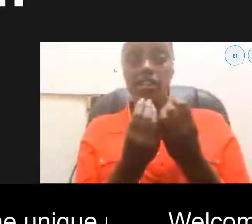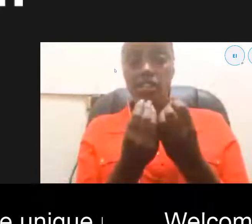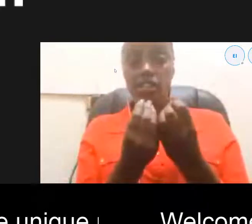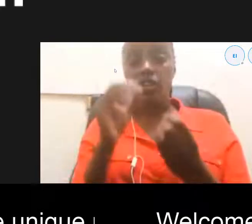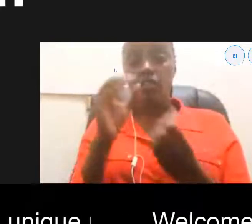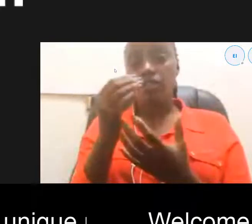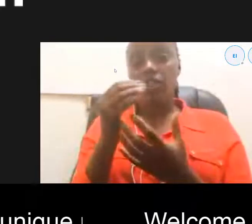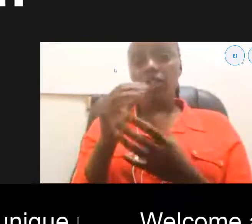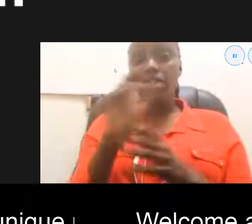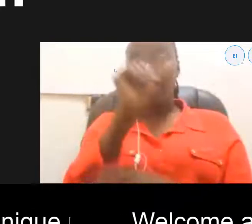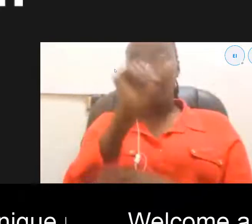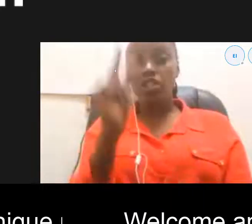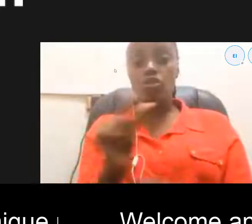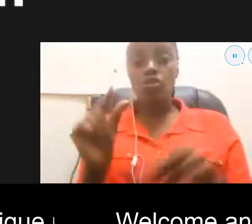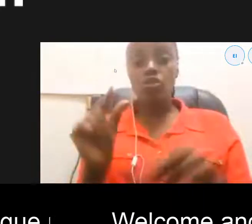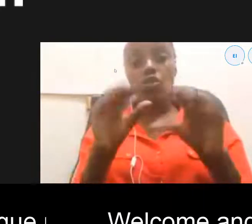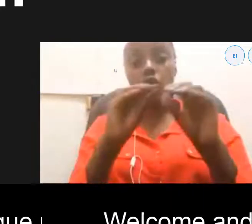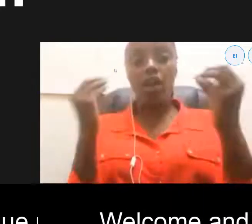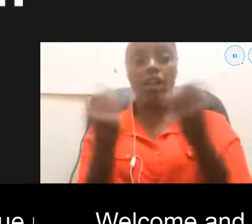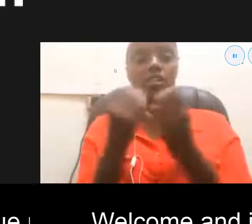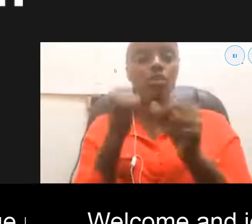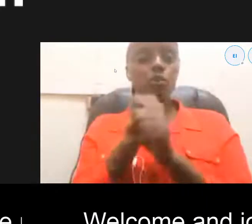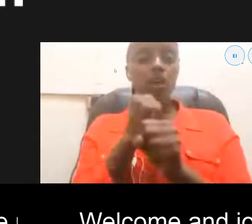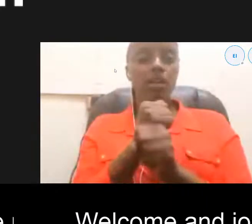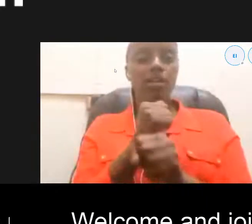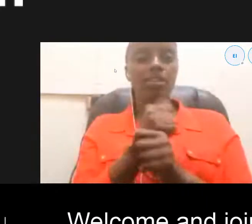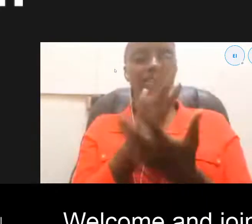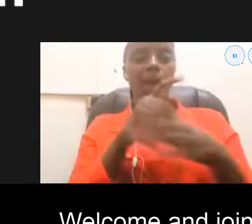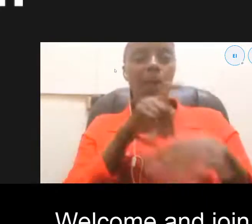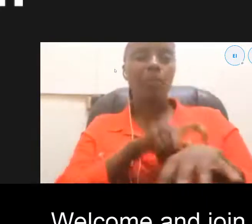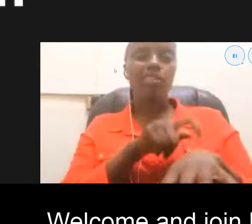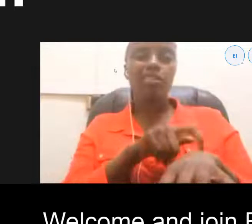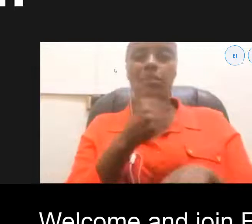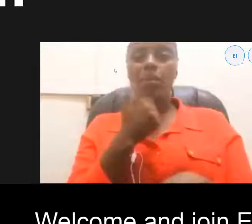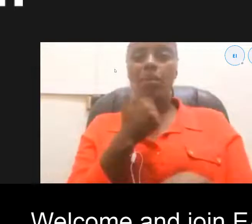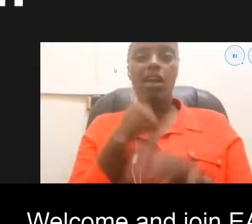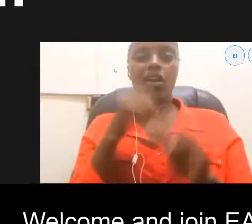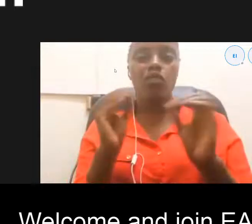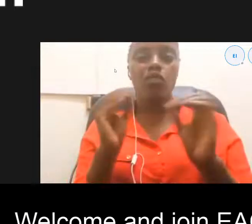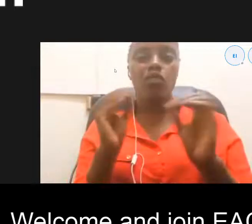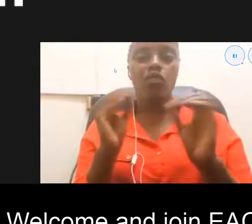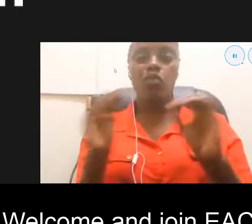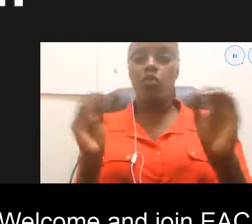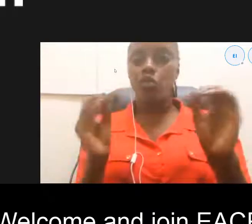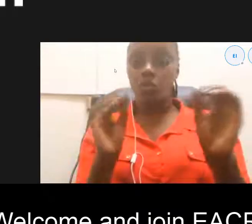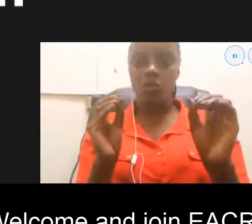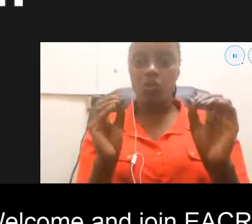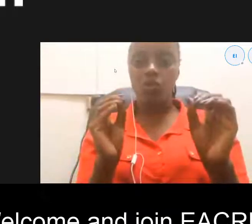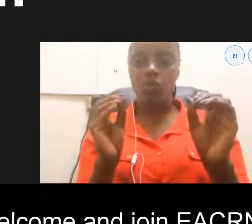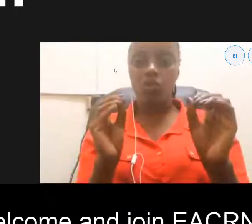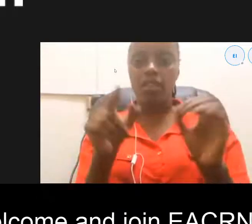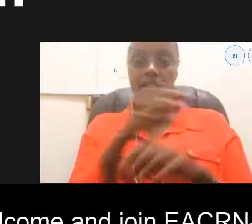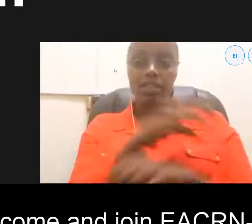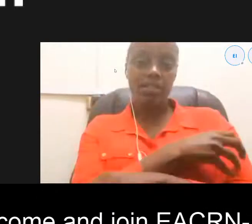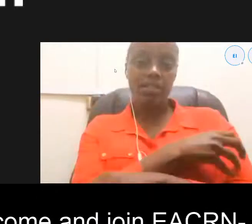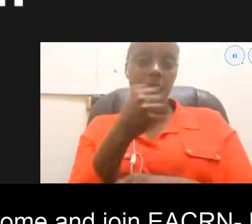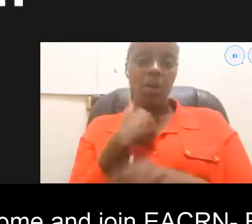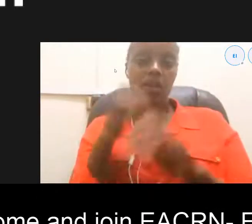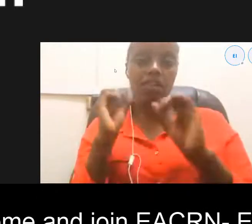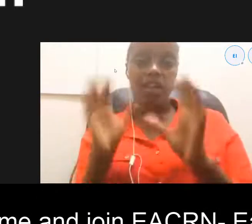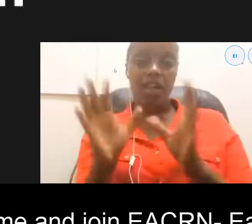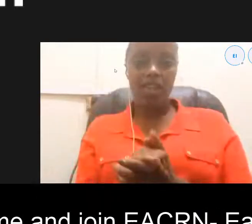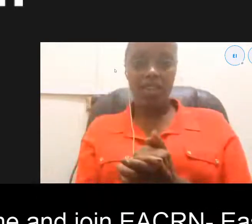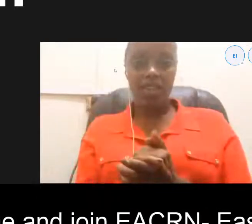organization are working, sometimes they don't have that power of